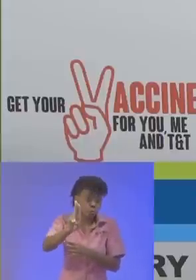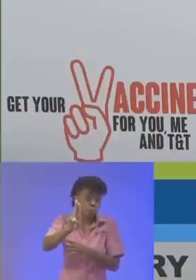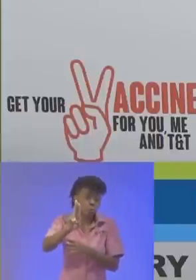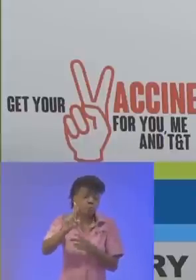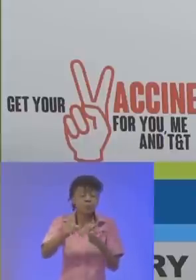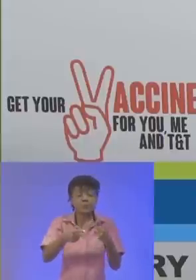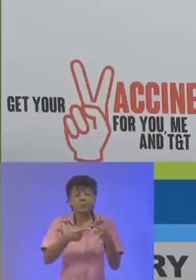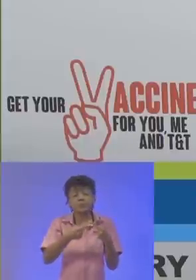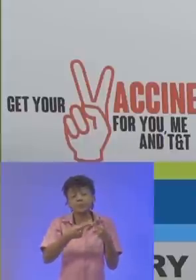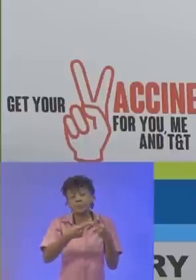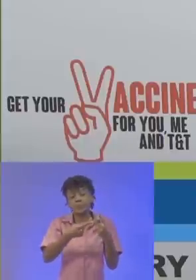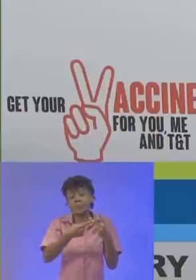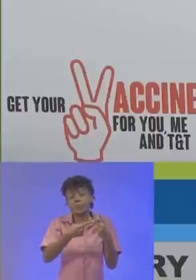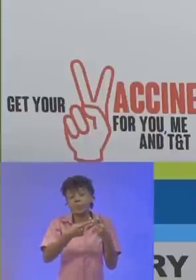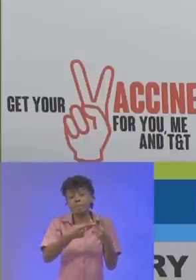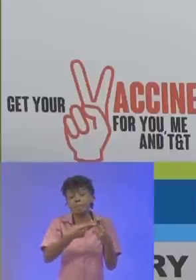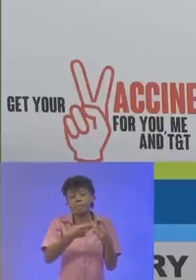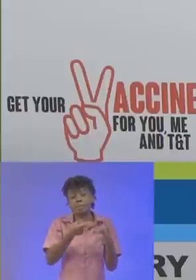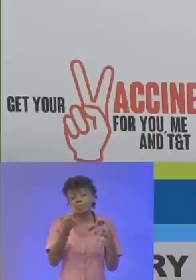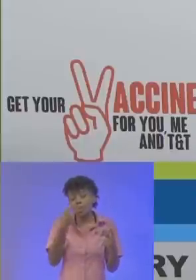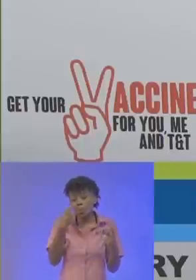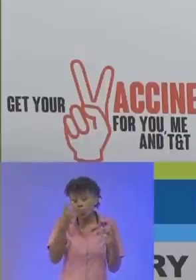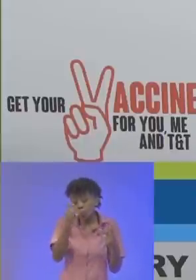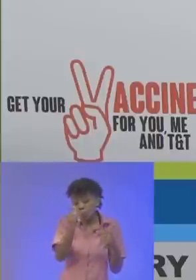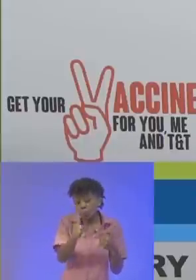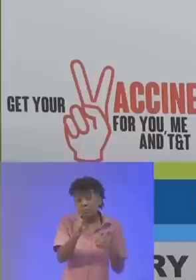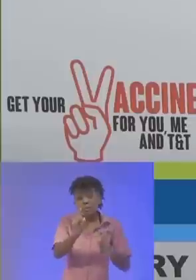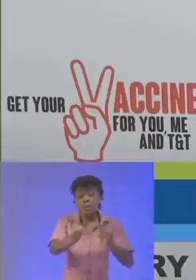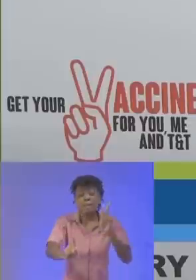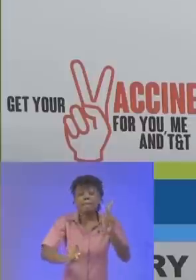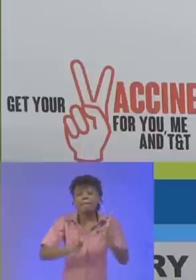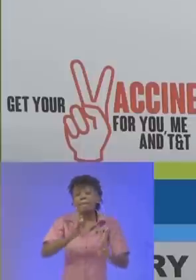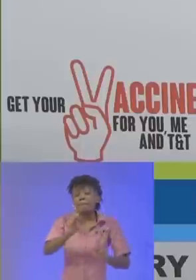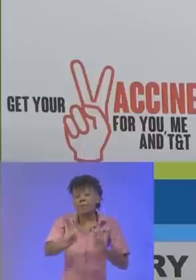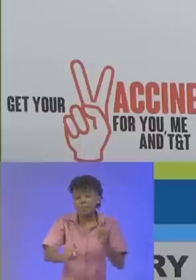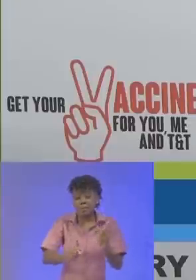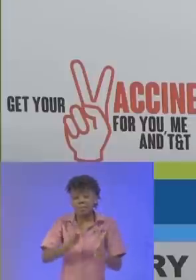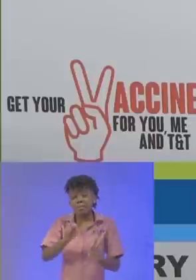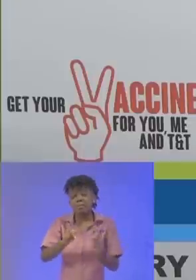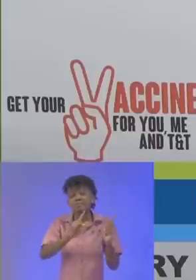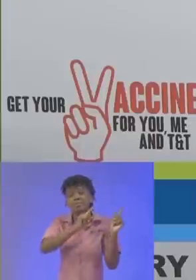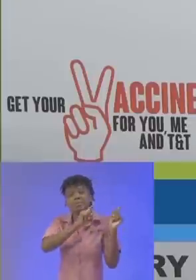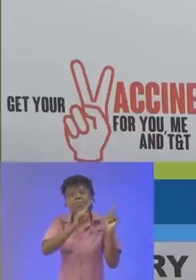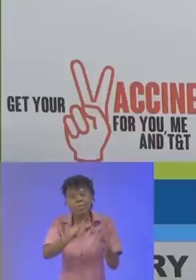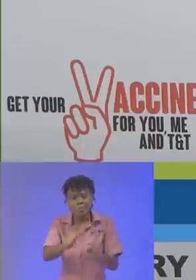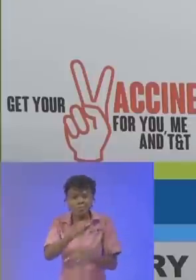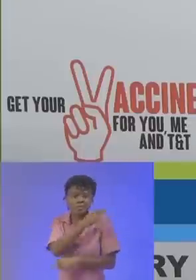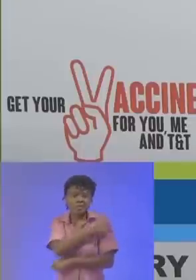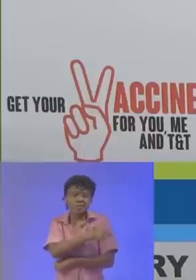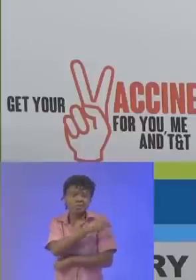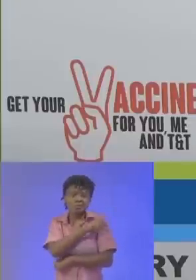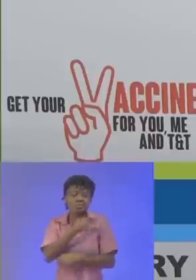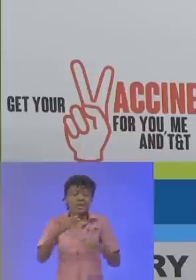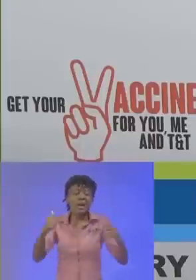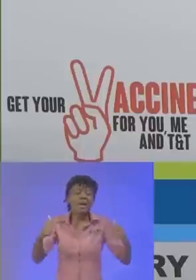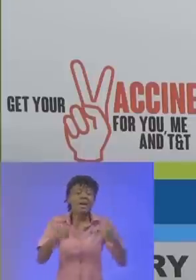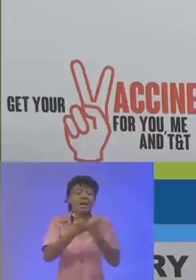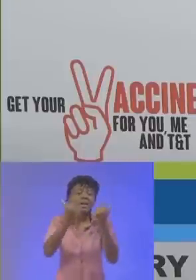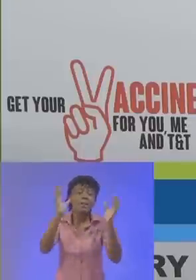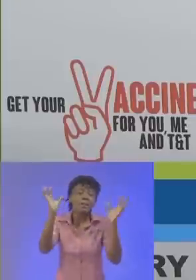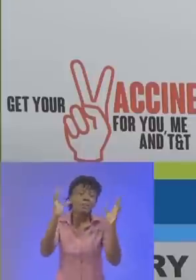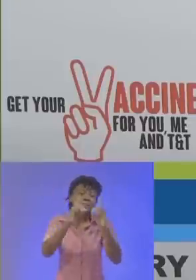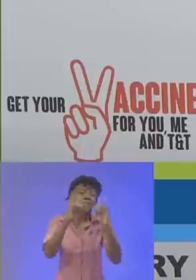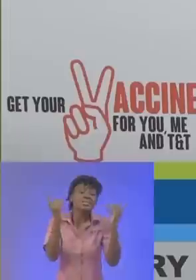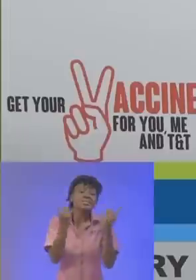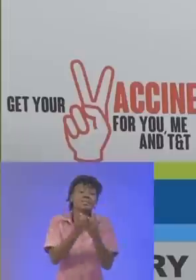noted that persons have been coming in at an earlier time to the accident and emergency. We have not been receiving